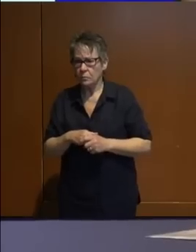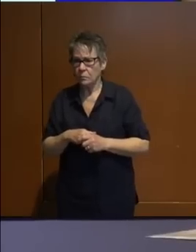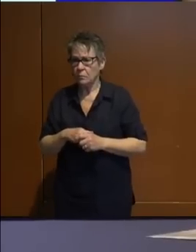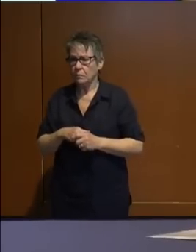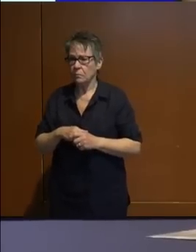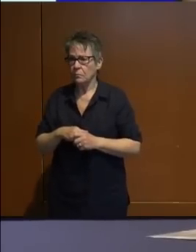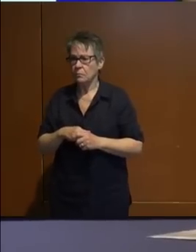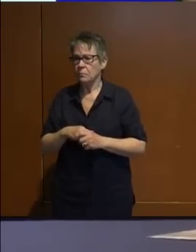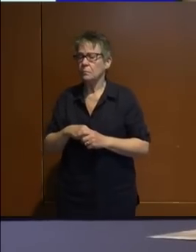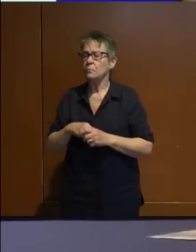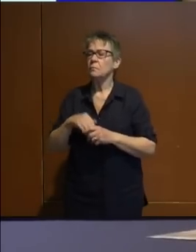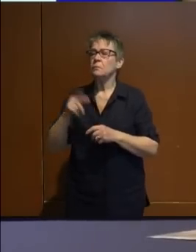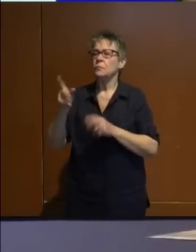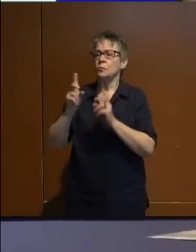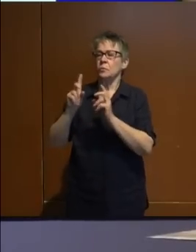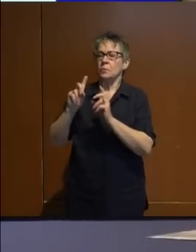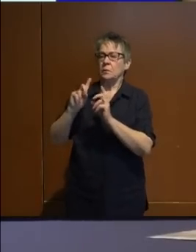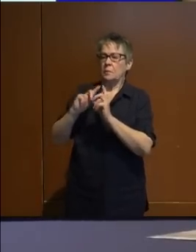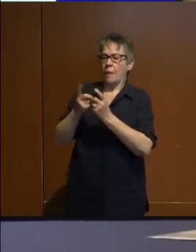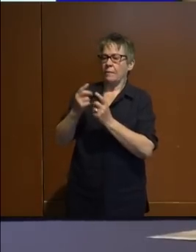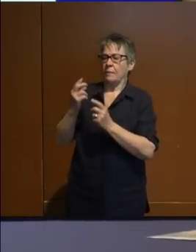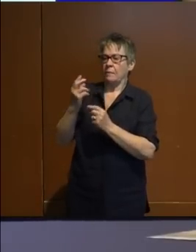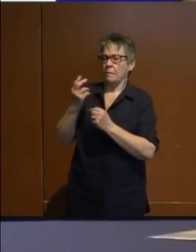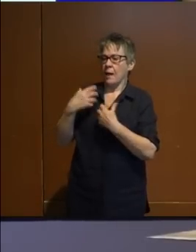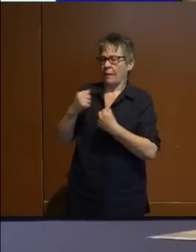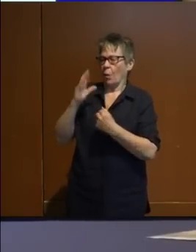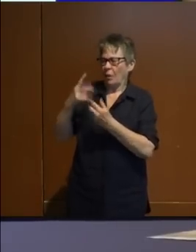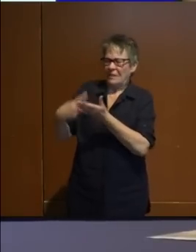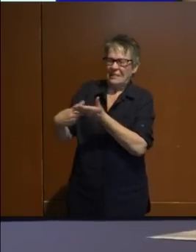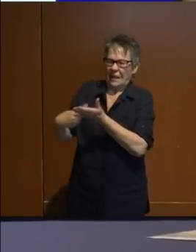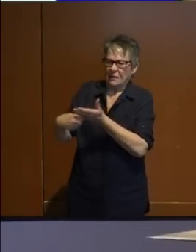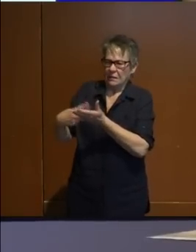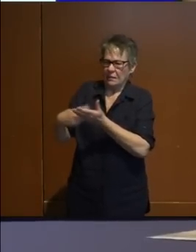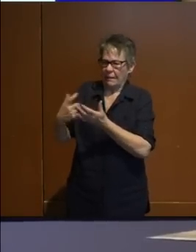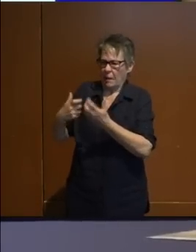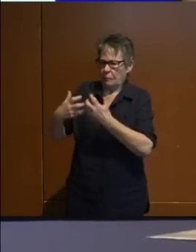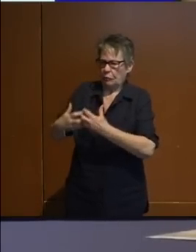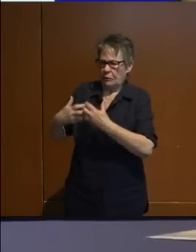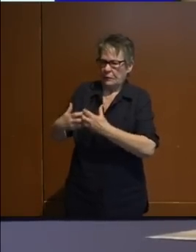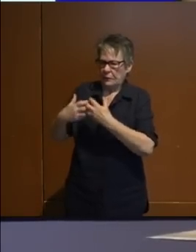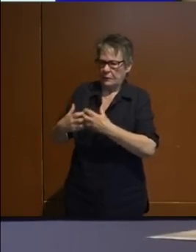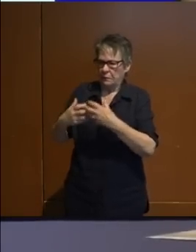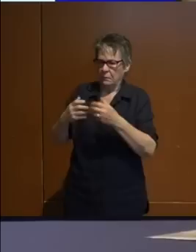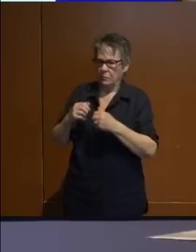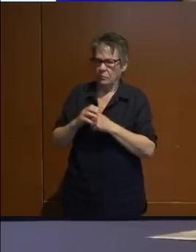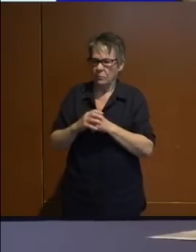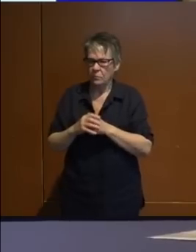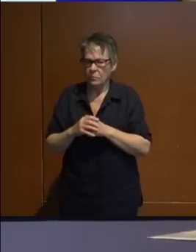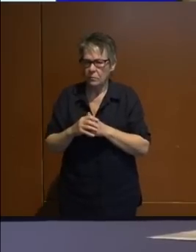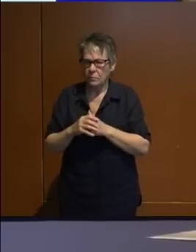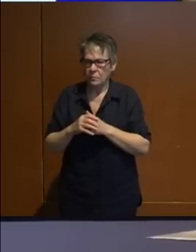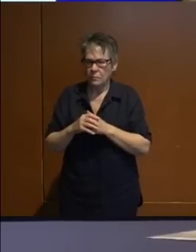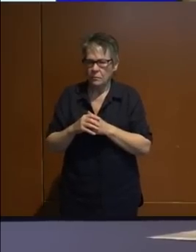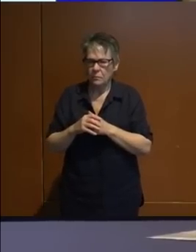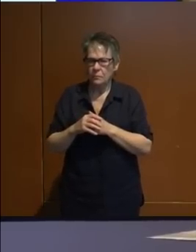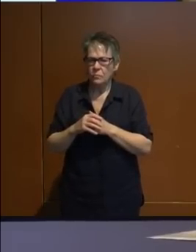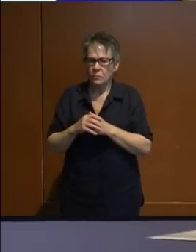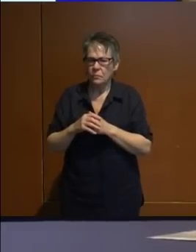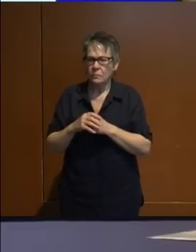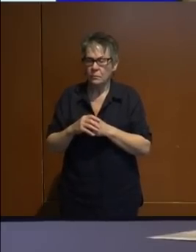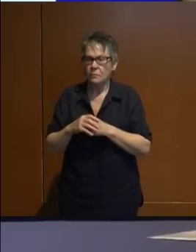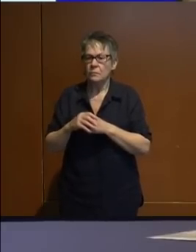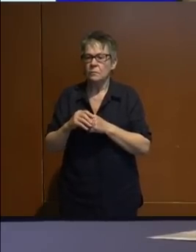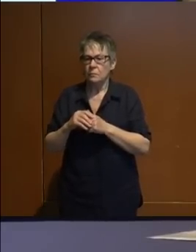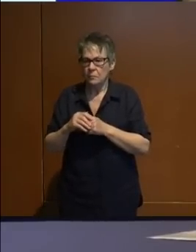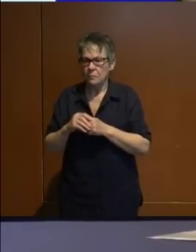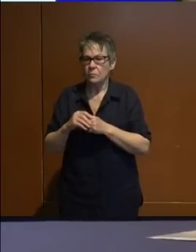Yes. We're definitely going to get 2,000 more, or we're trying to get 2,000 more? Trying. We're trying to buy them as well